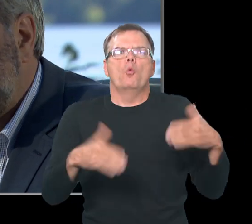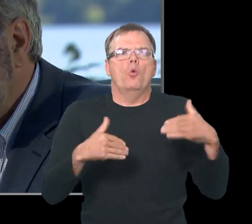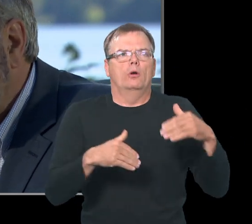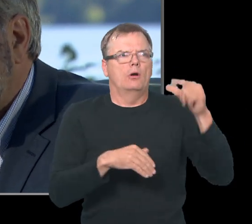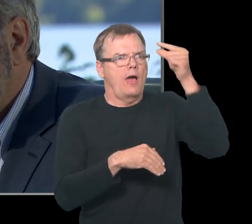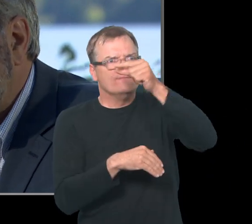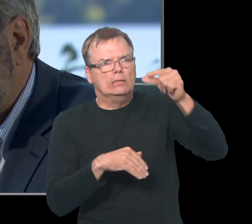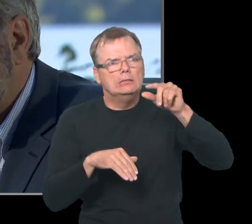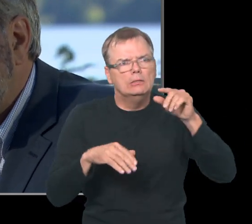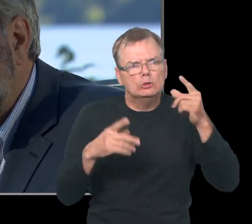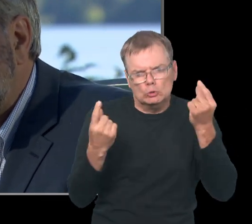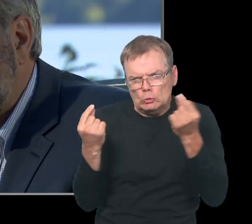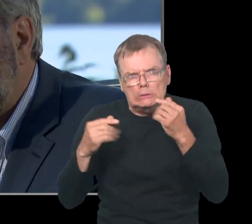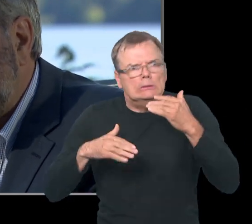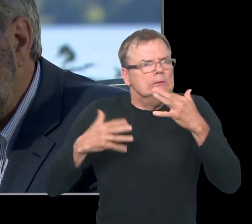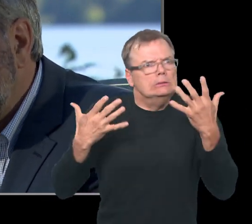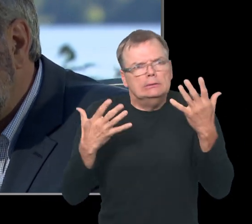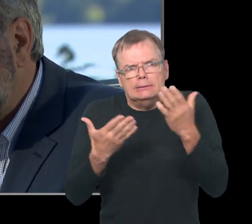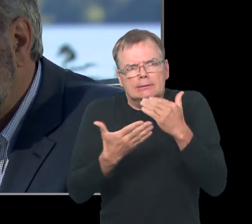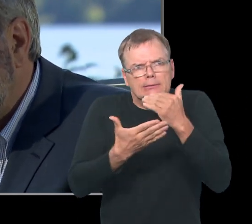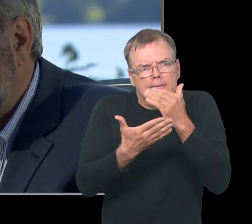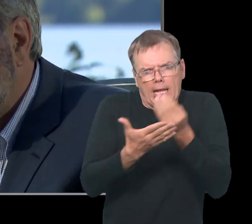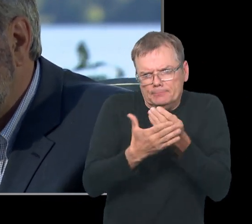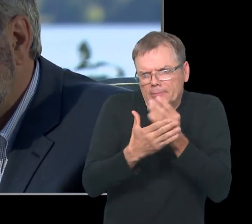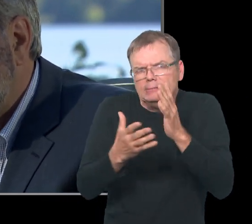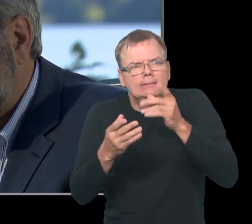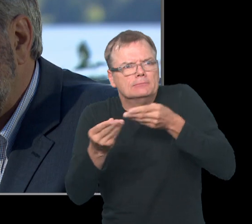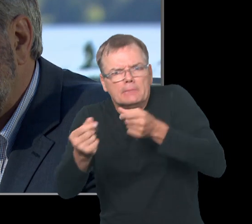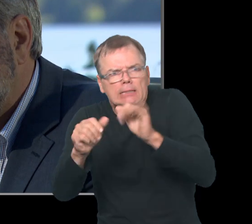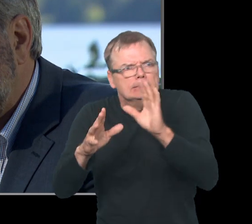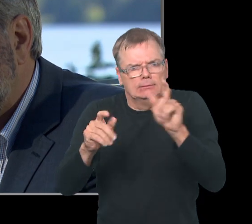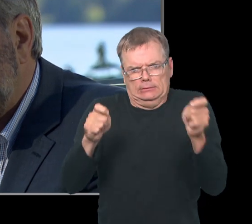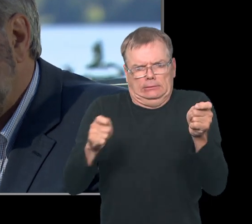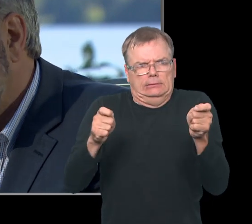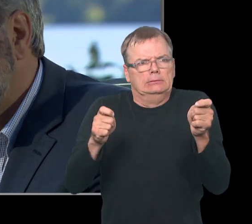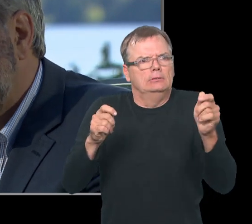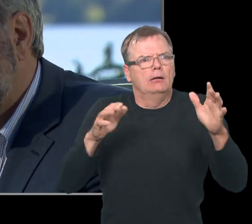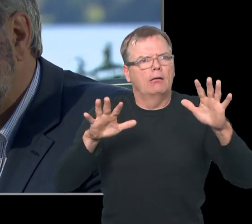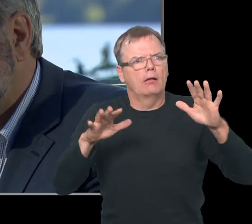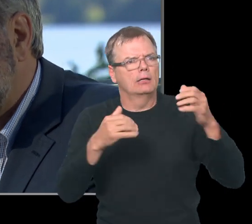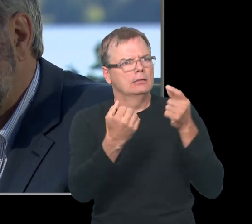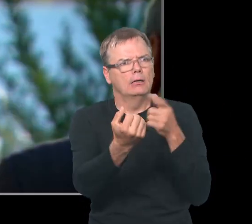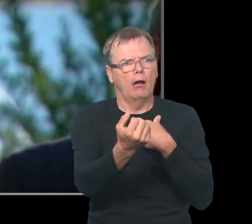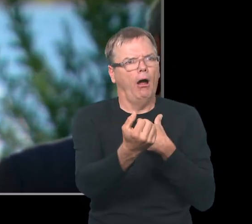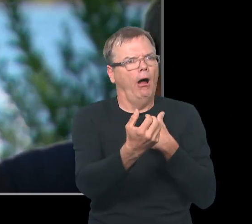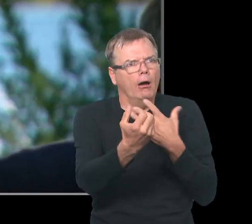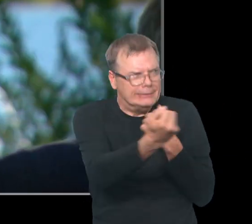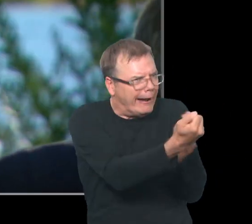in. We encouraged that. We were in favor of it. But that was the worst recession since the 1920s. So that's